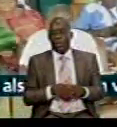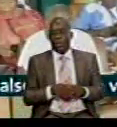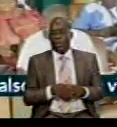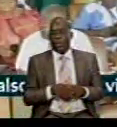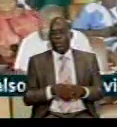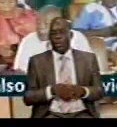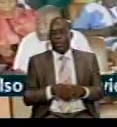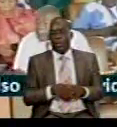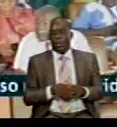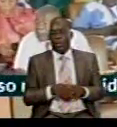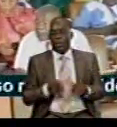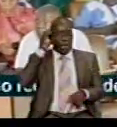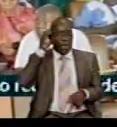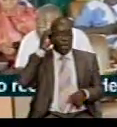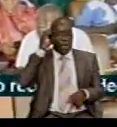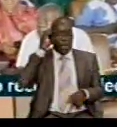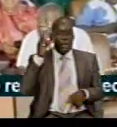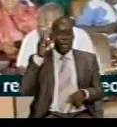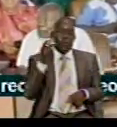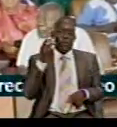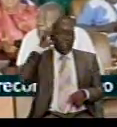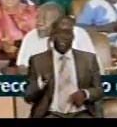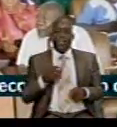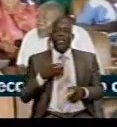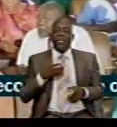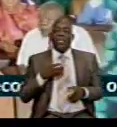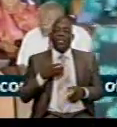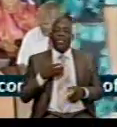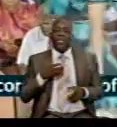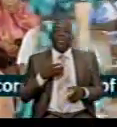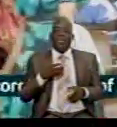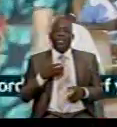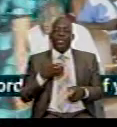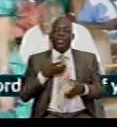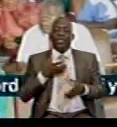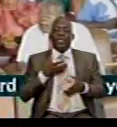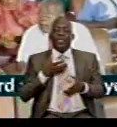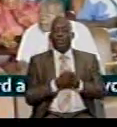the shouting. Quand vous écoutez un peu, vous allez entendre des cris.